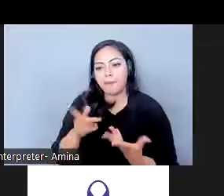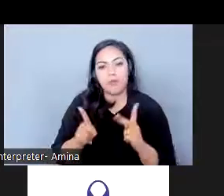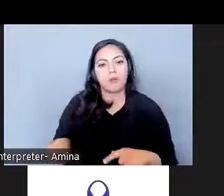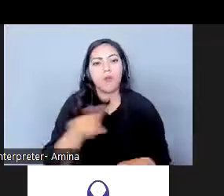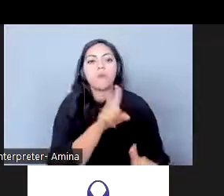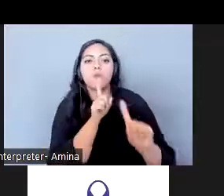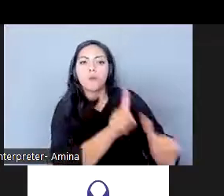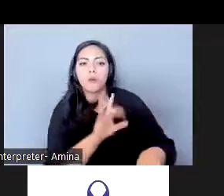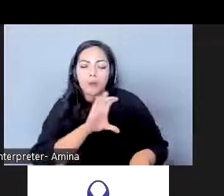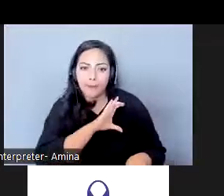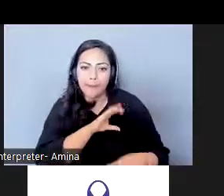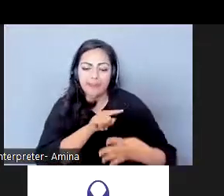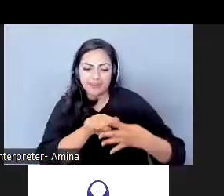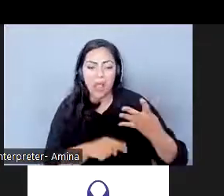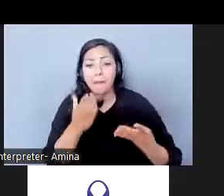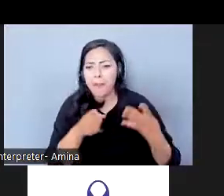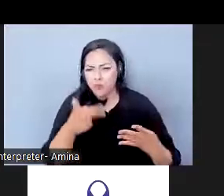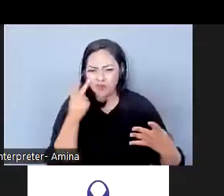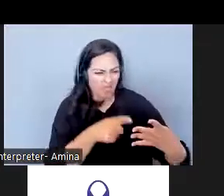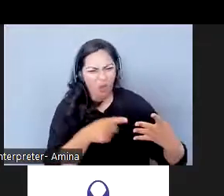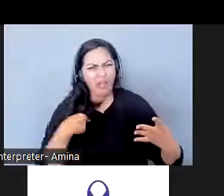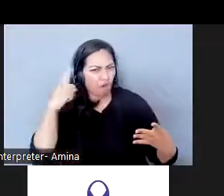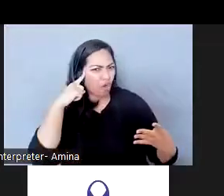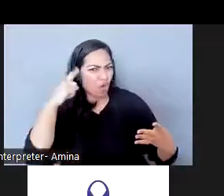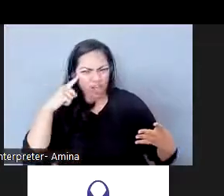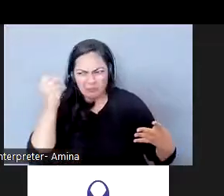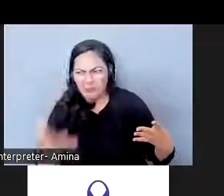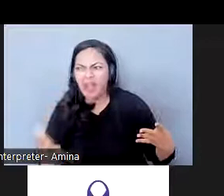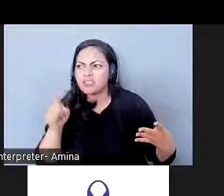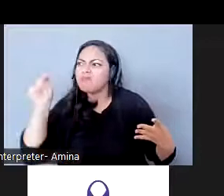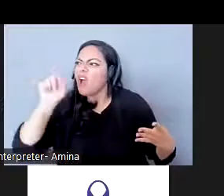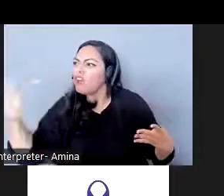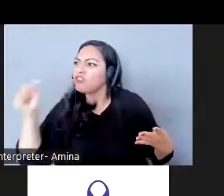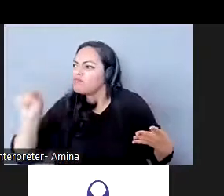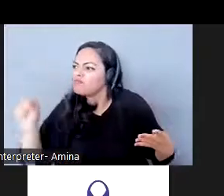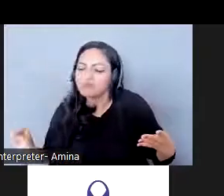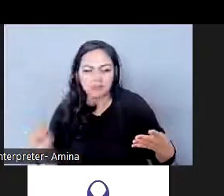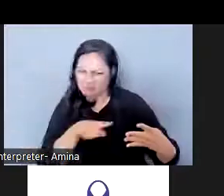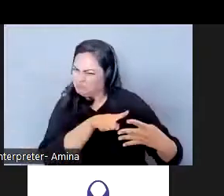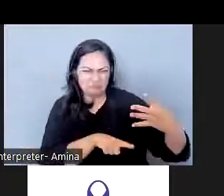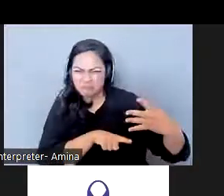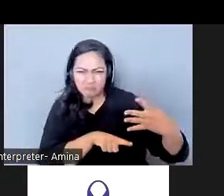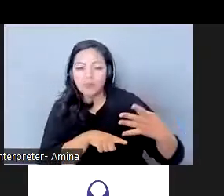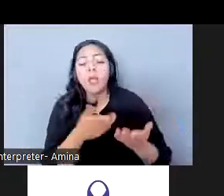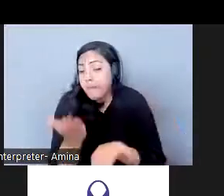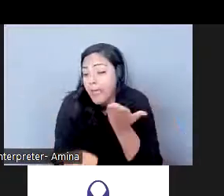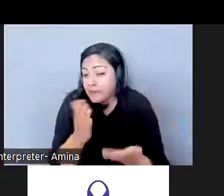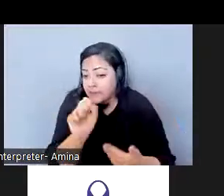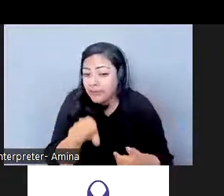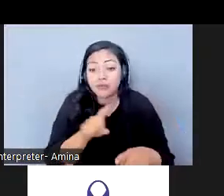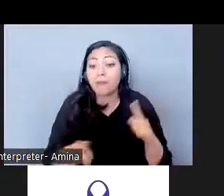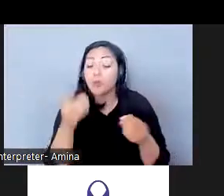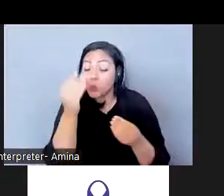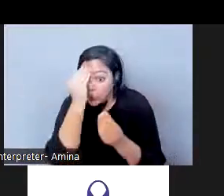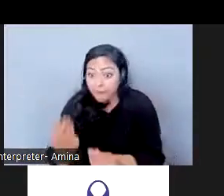give you guys some ways to understand how those offenders are taking our money or trying to take our money, and provide some red flags, some tips, just some